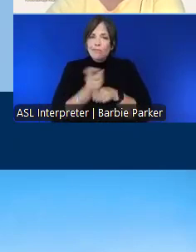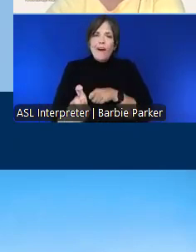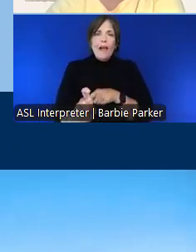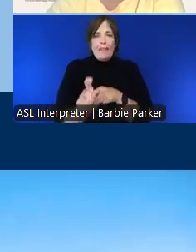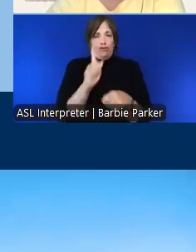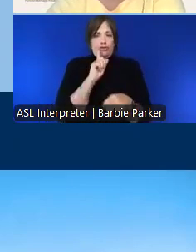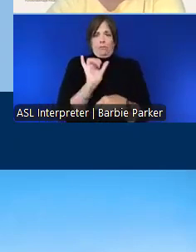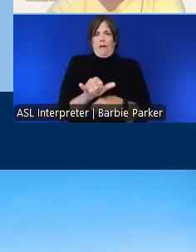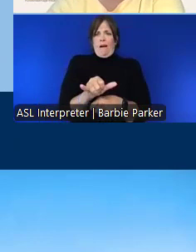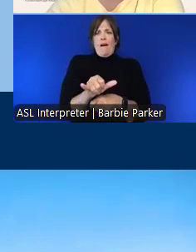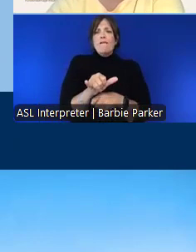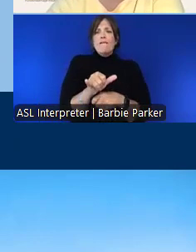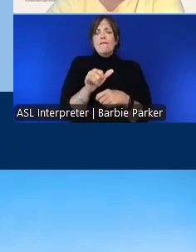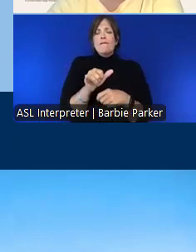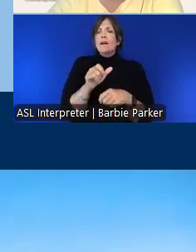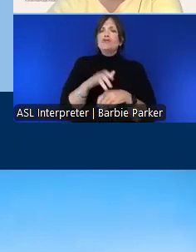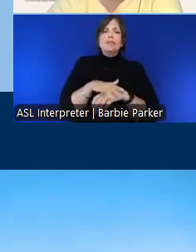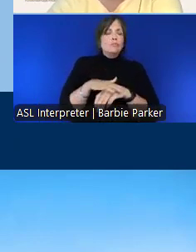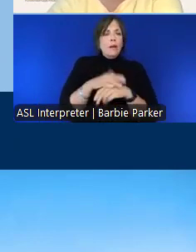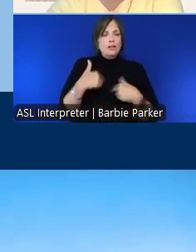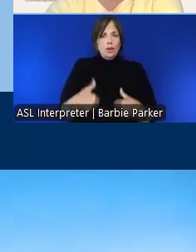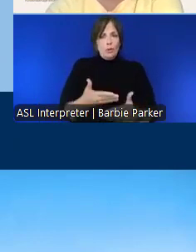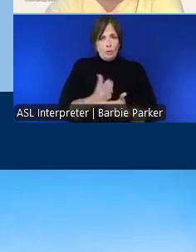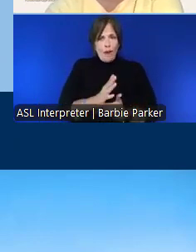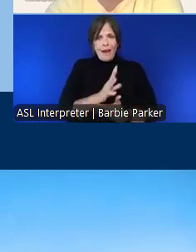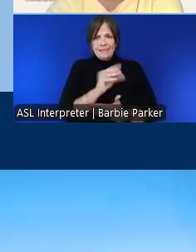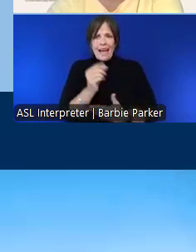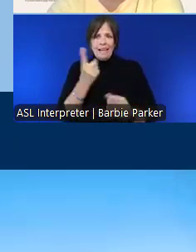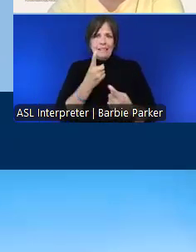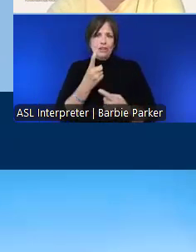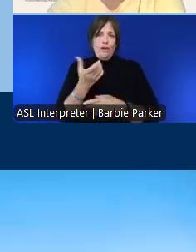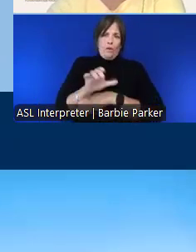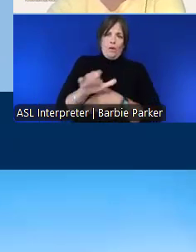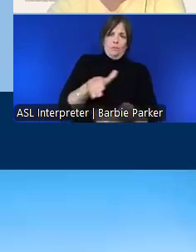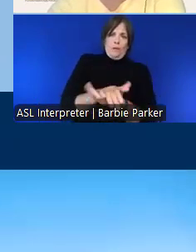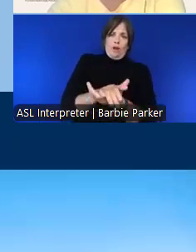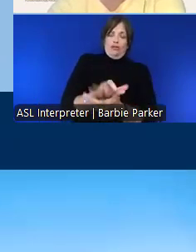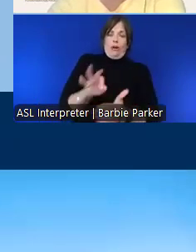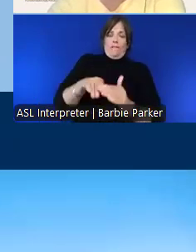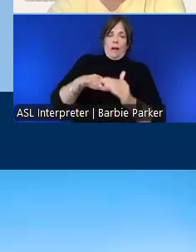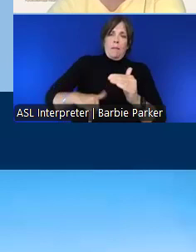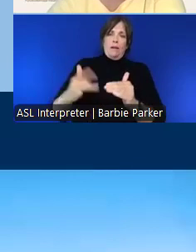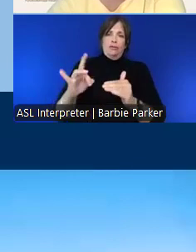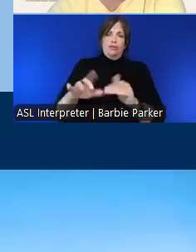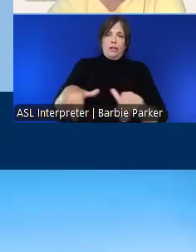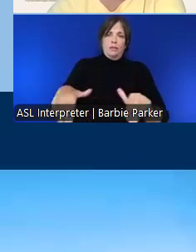be a form of child abuse, since the child will presumably be subject to non-consensual sex.